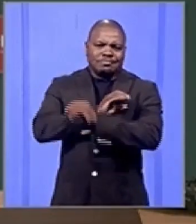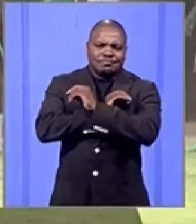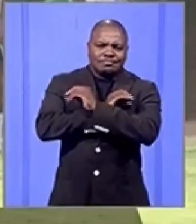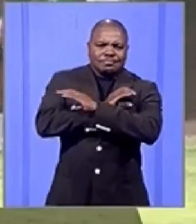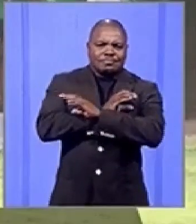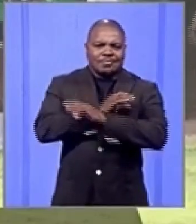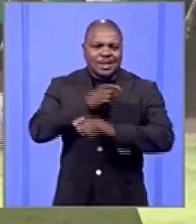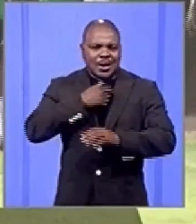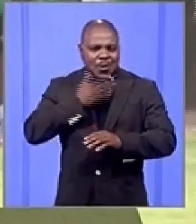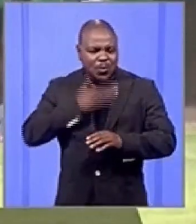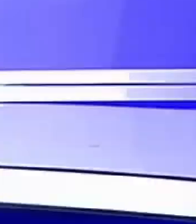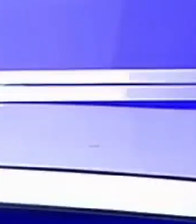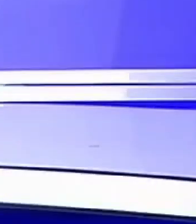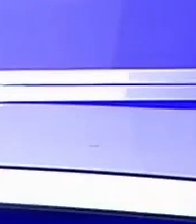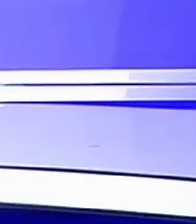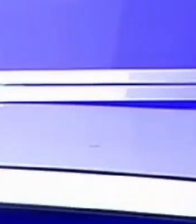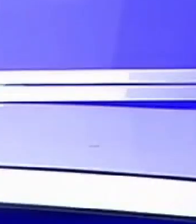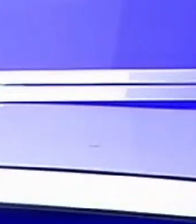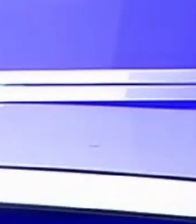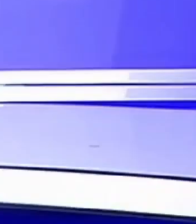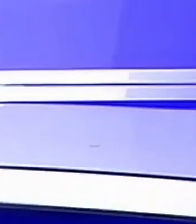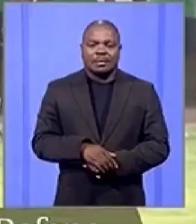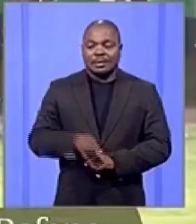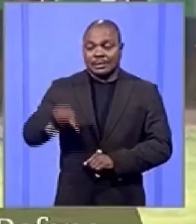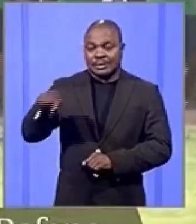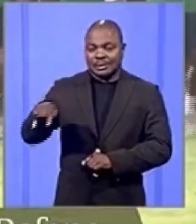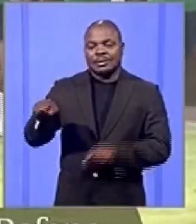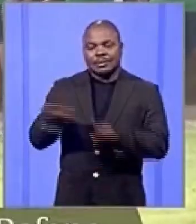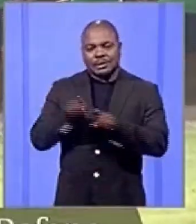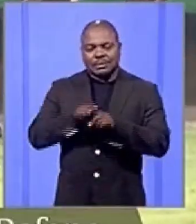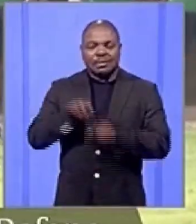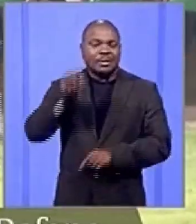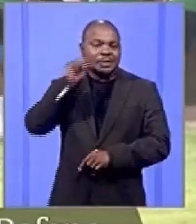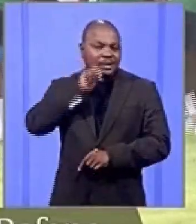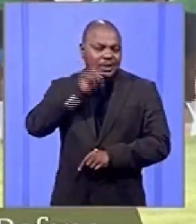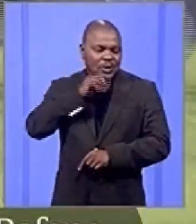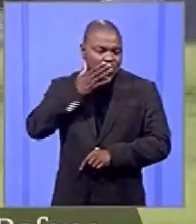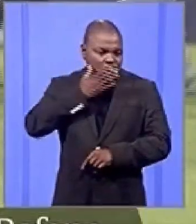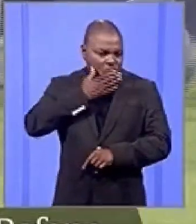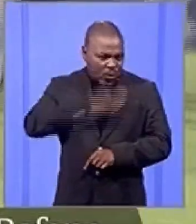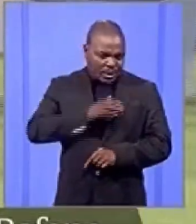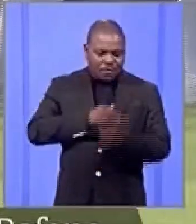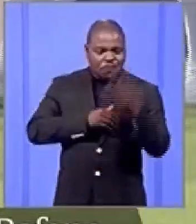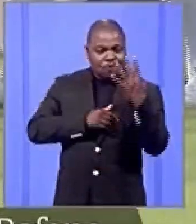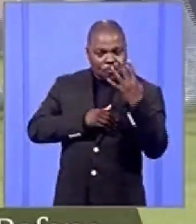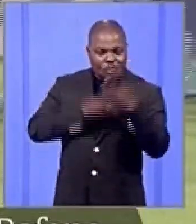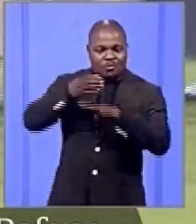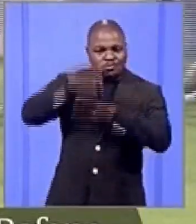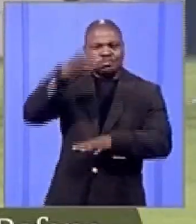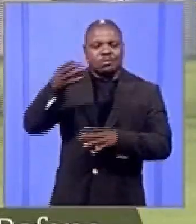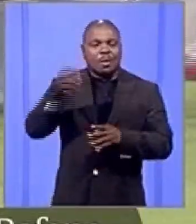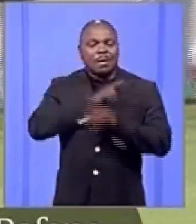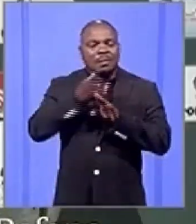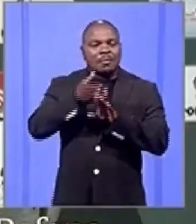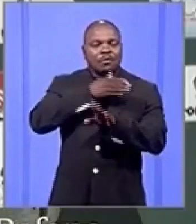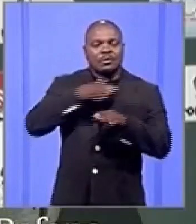just perform. Ka ho le Nigeria e ikemiseditse ho hapa AFCON le kgetlo la bone le ha e qadile ka monyebe thudisanong